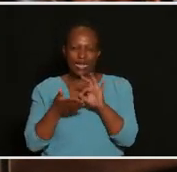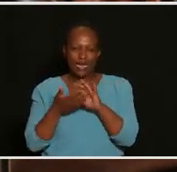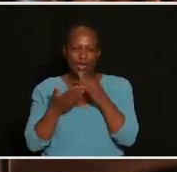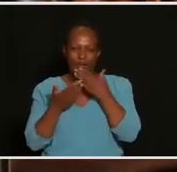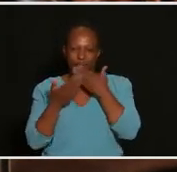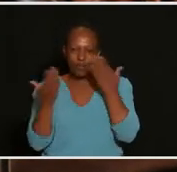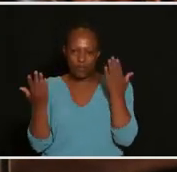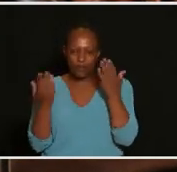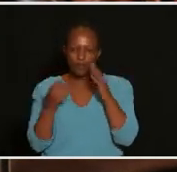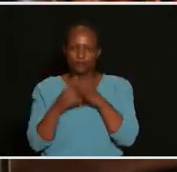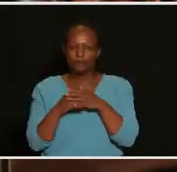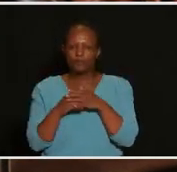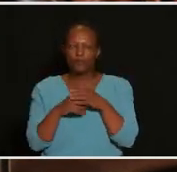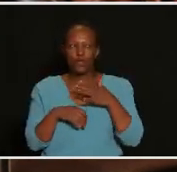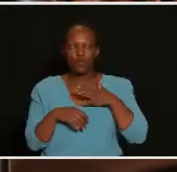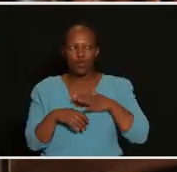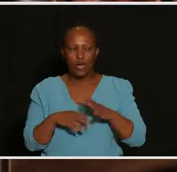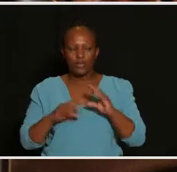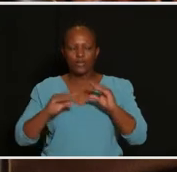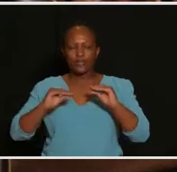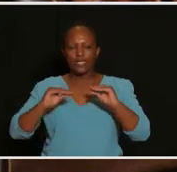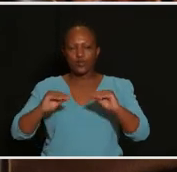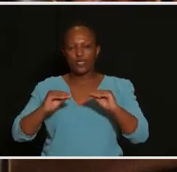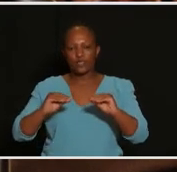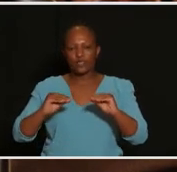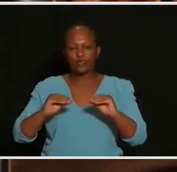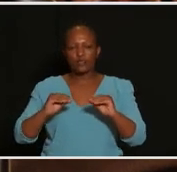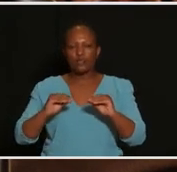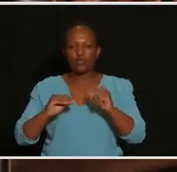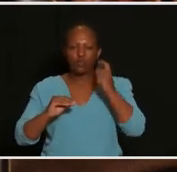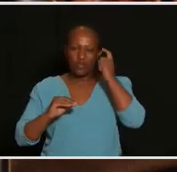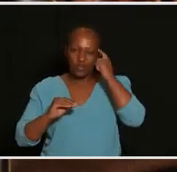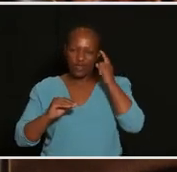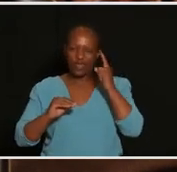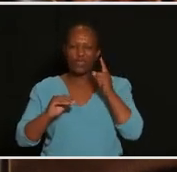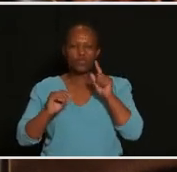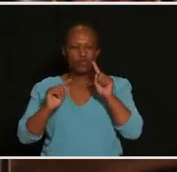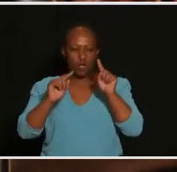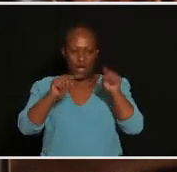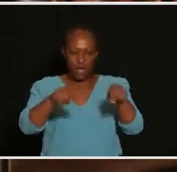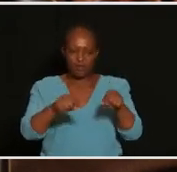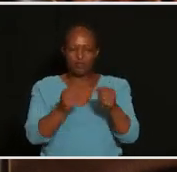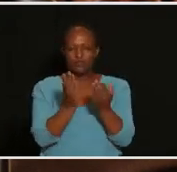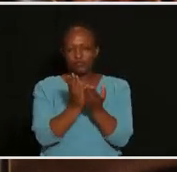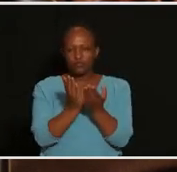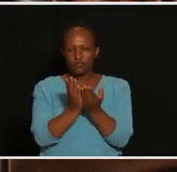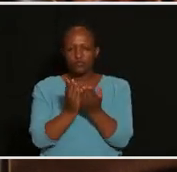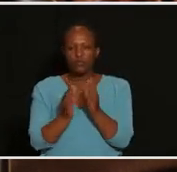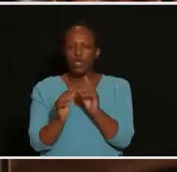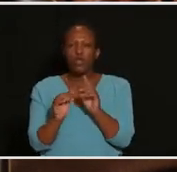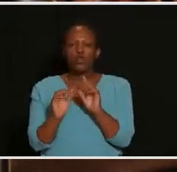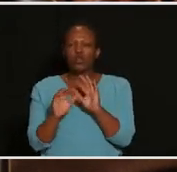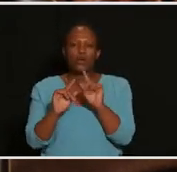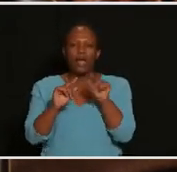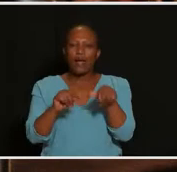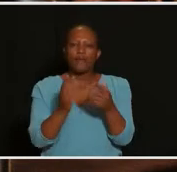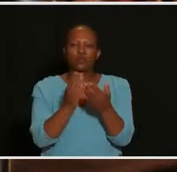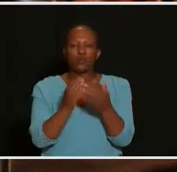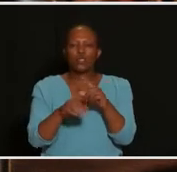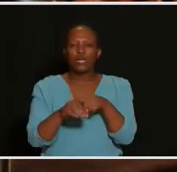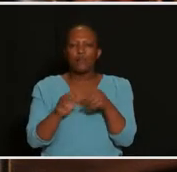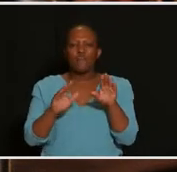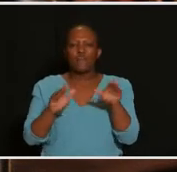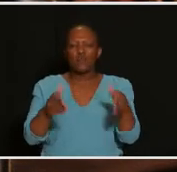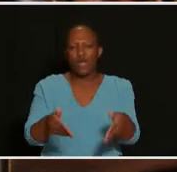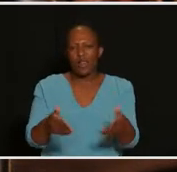like the education to consider every time to come to our schools they should not come to our schools only when there is a funeral